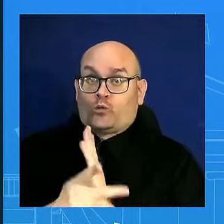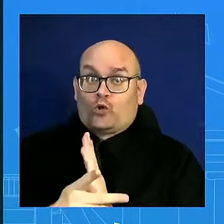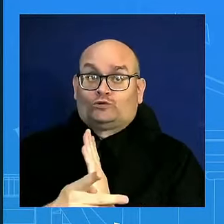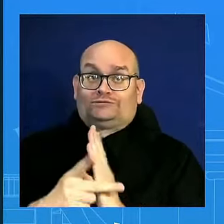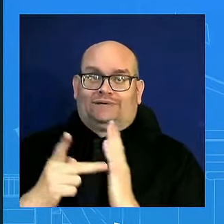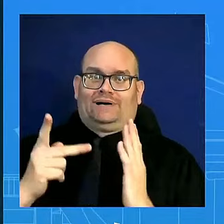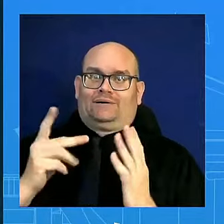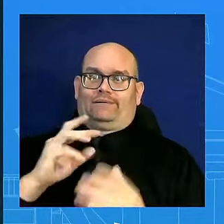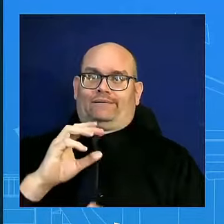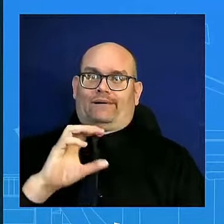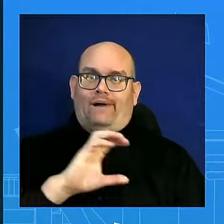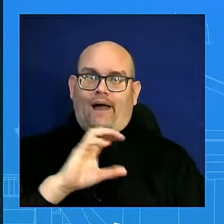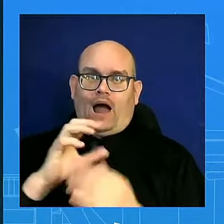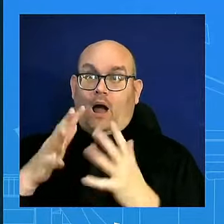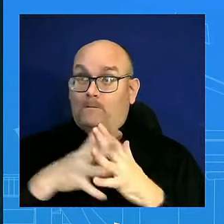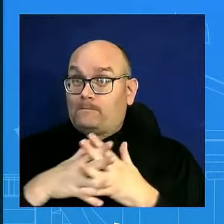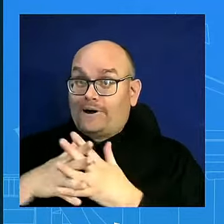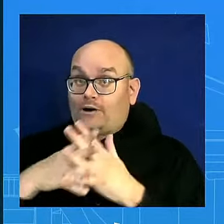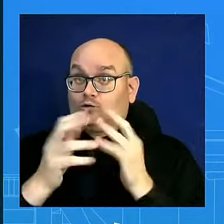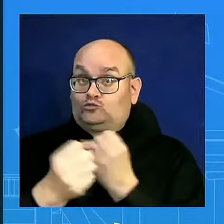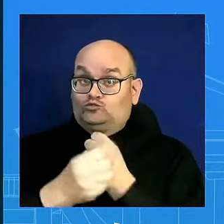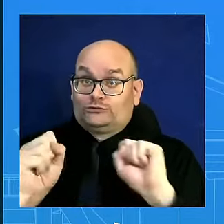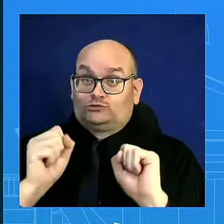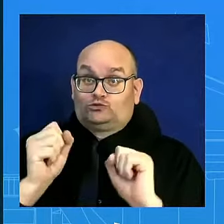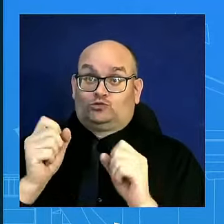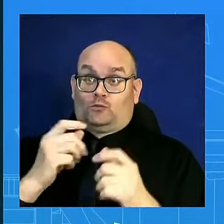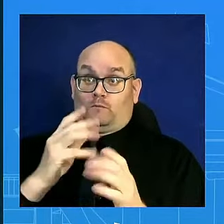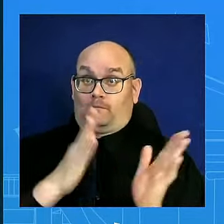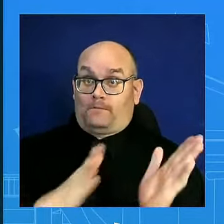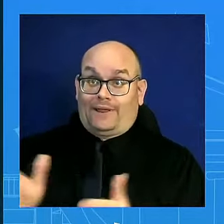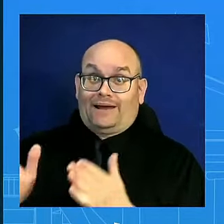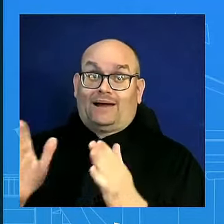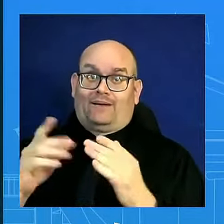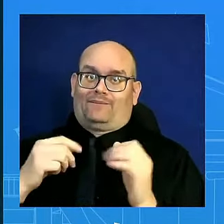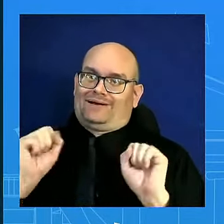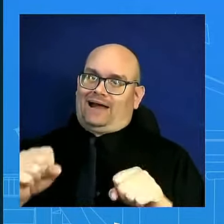deal with crime in this country, Republicans didn't vote on it.